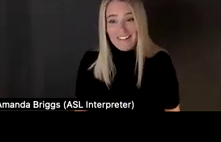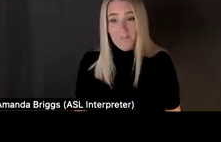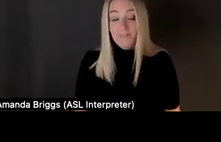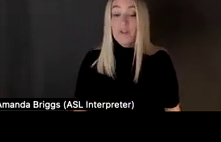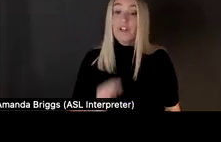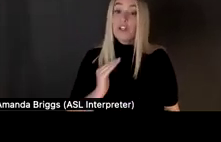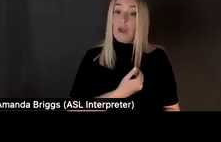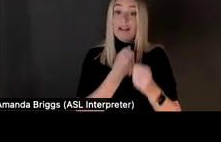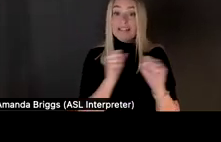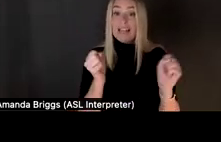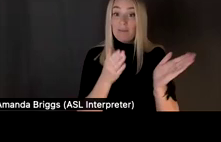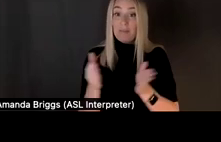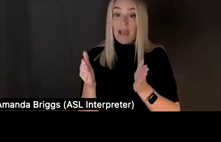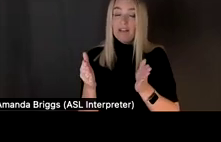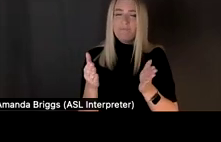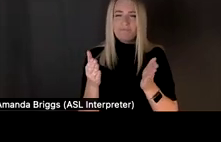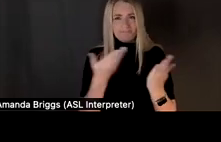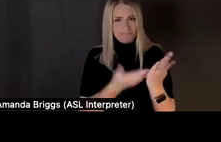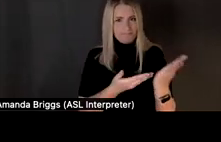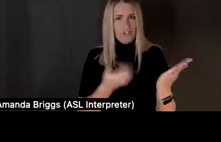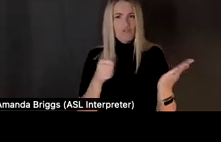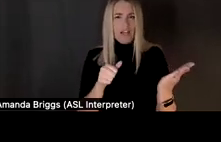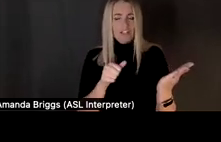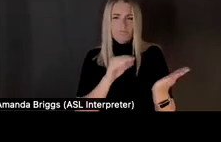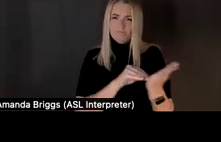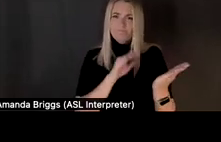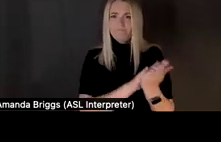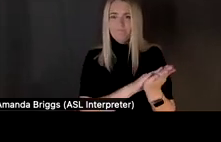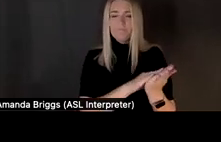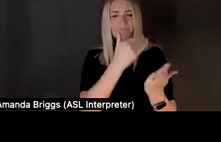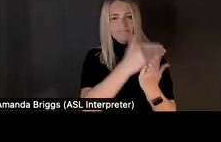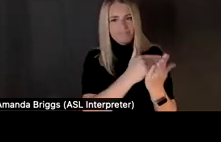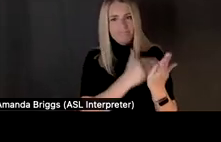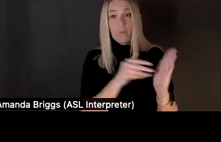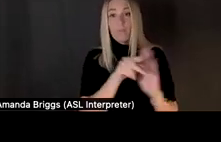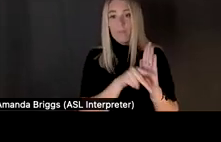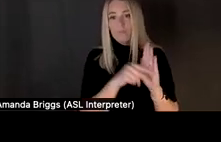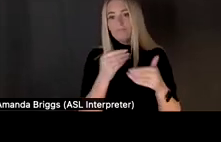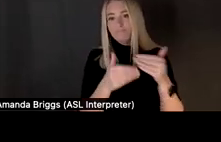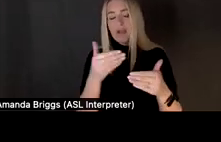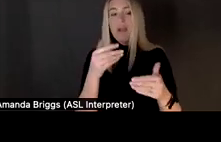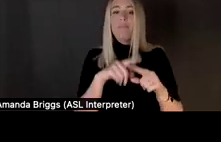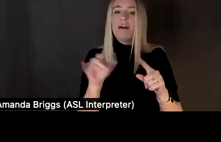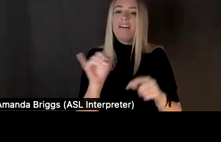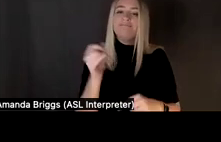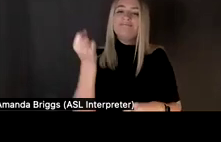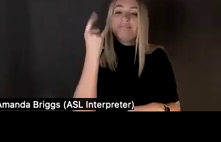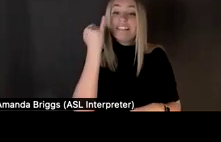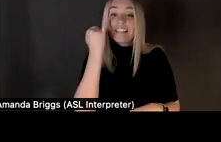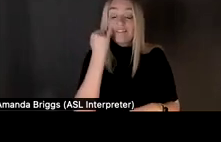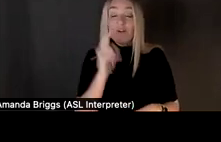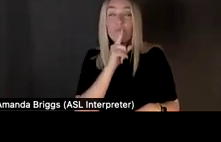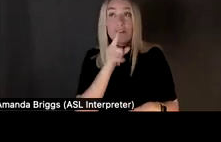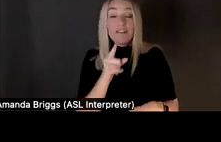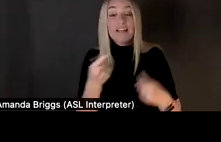plan tries to codify and set protocols for those things. But we also understand that when something really